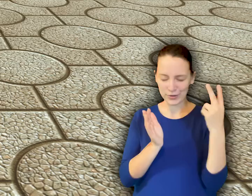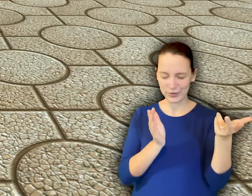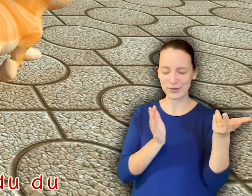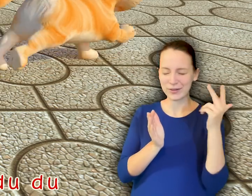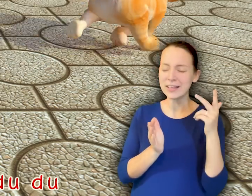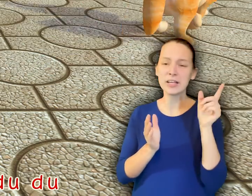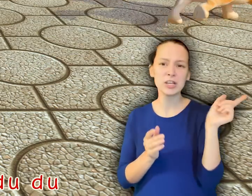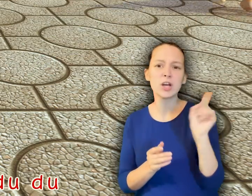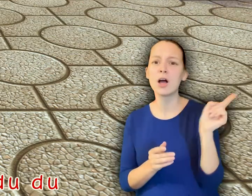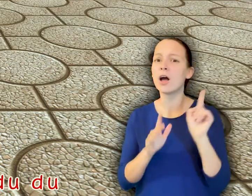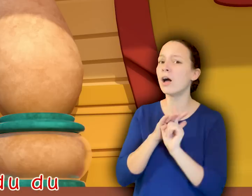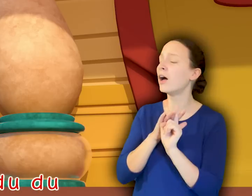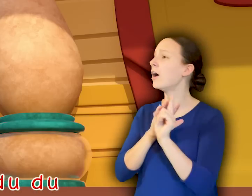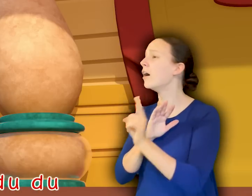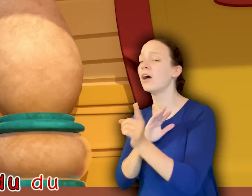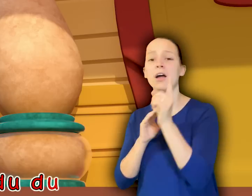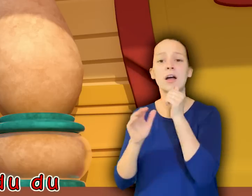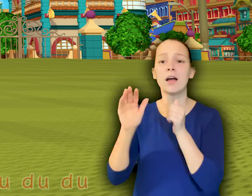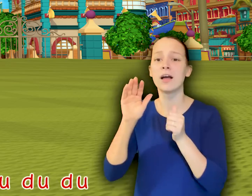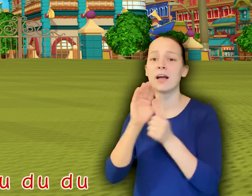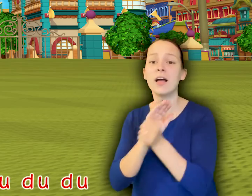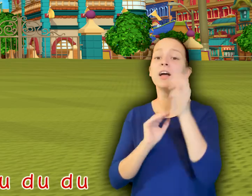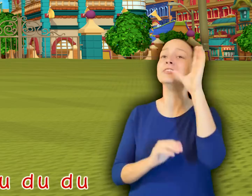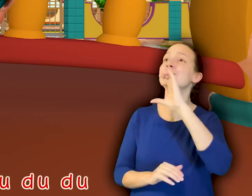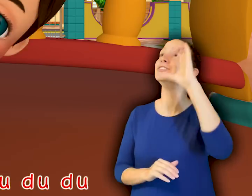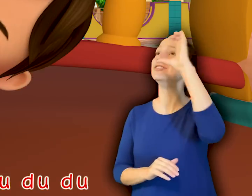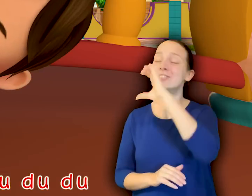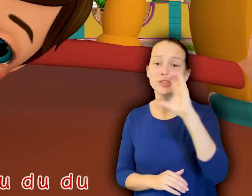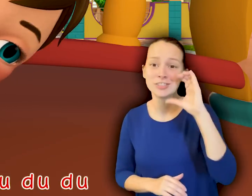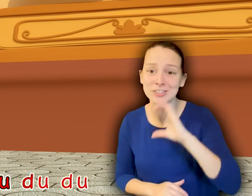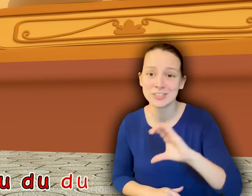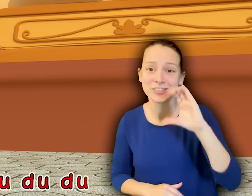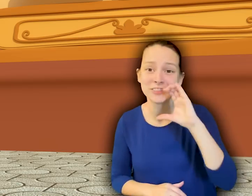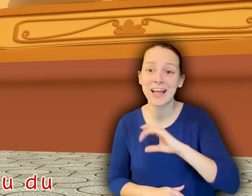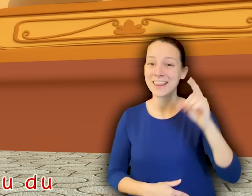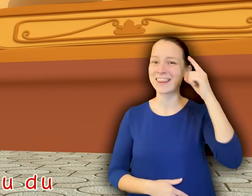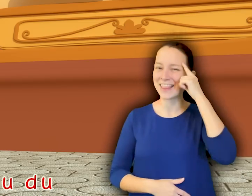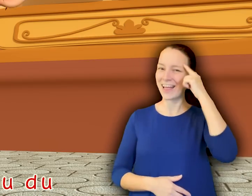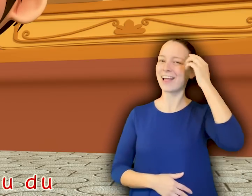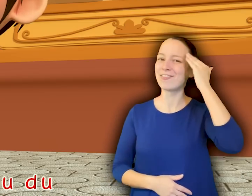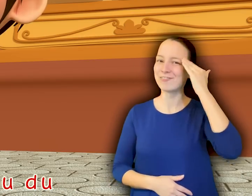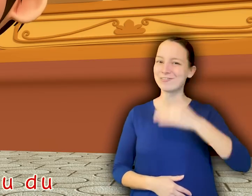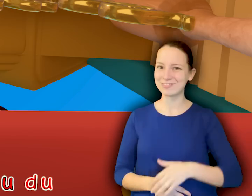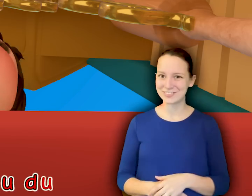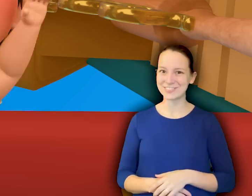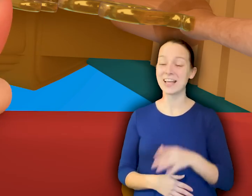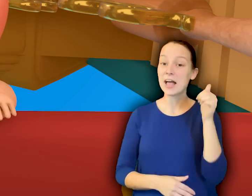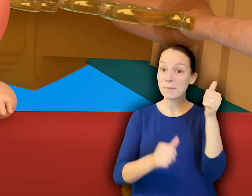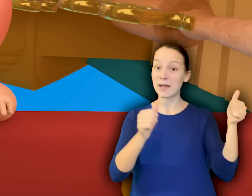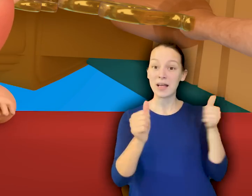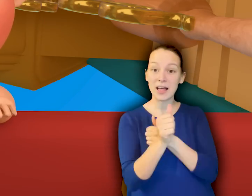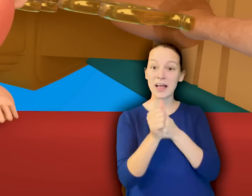three where did you go such high and low I think I know